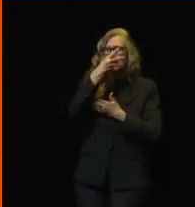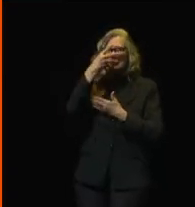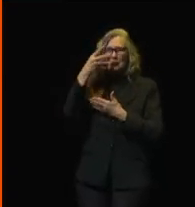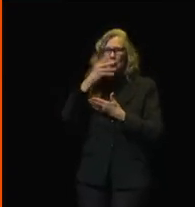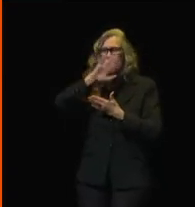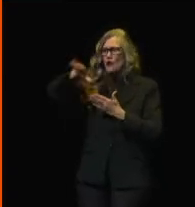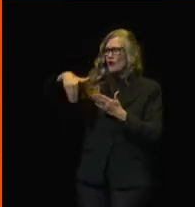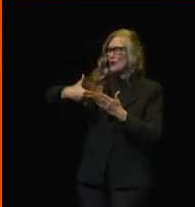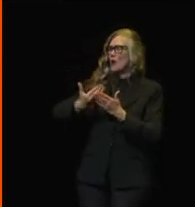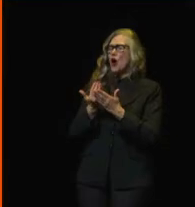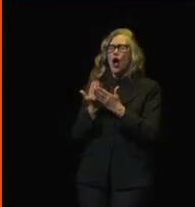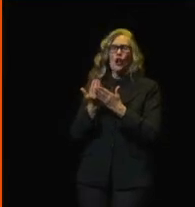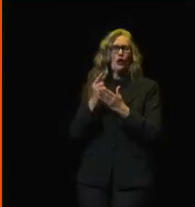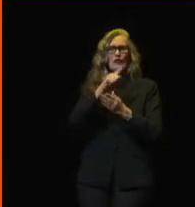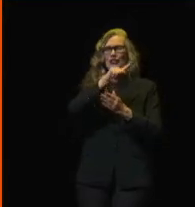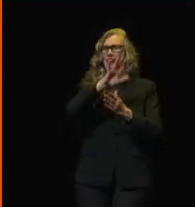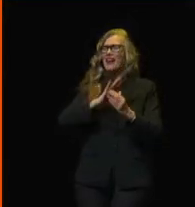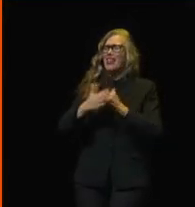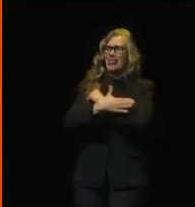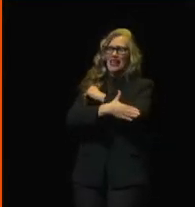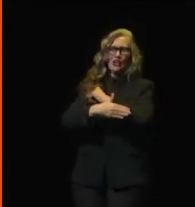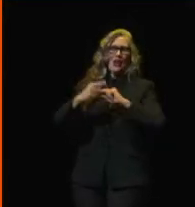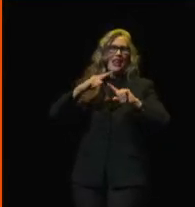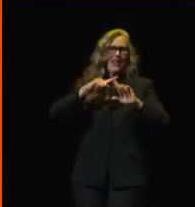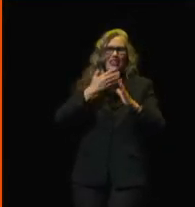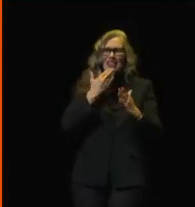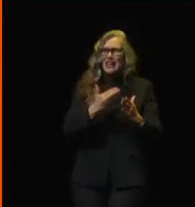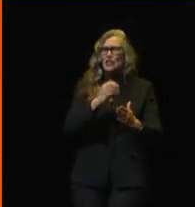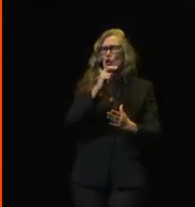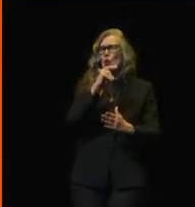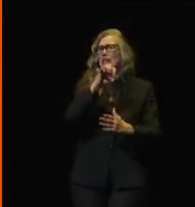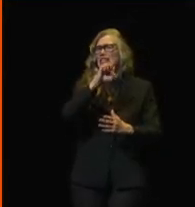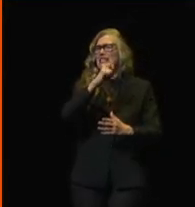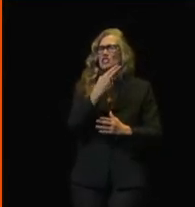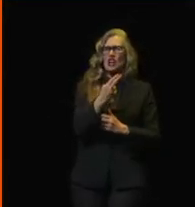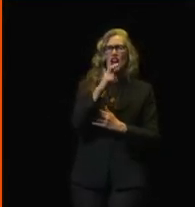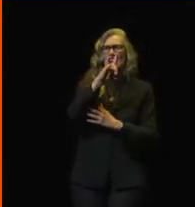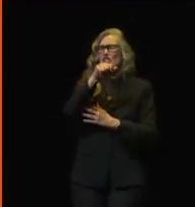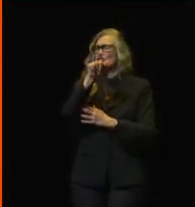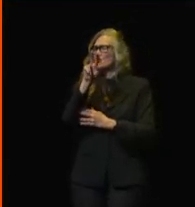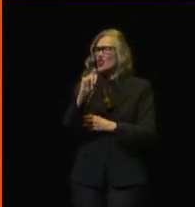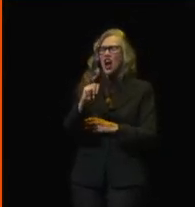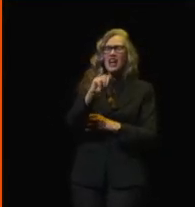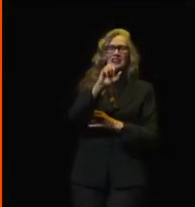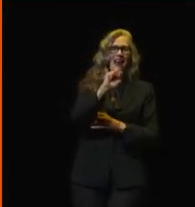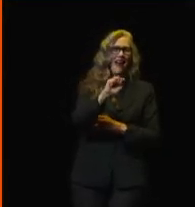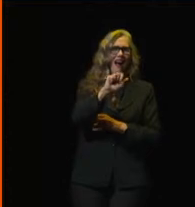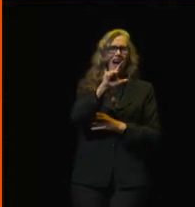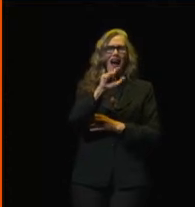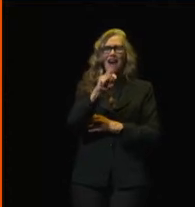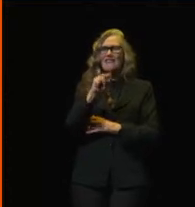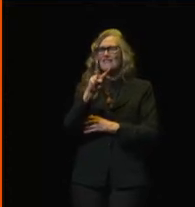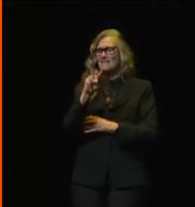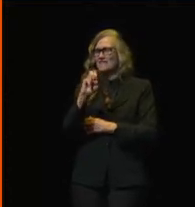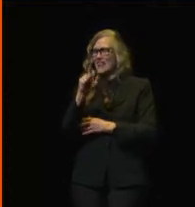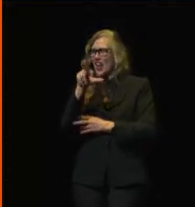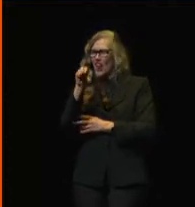Helen Gim, John Avalos, Nisha. Oh, yeah, let's hear for all of them. Come on.